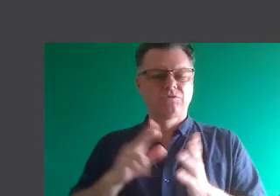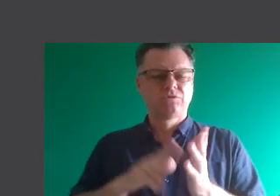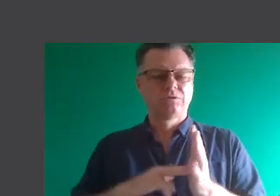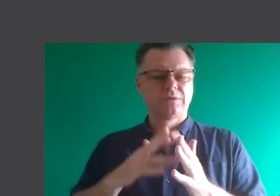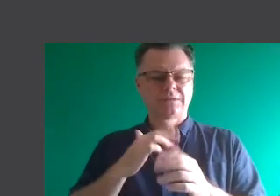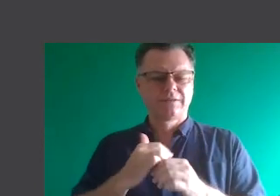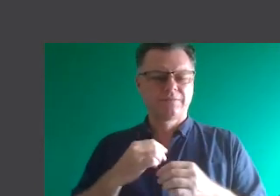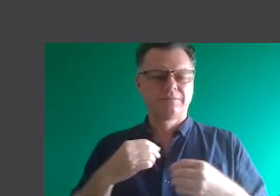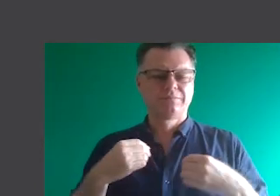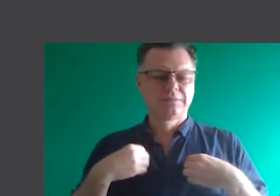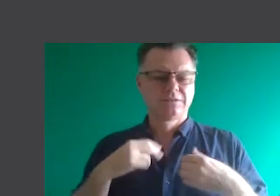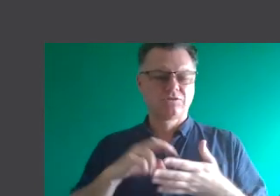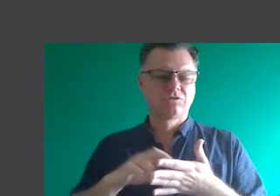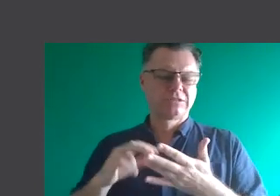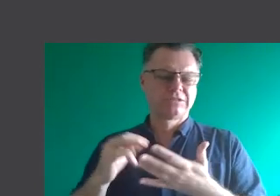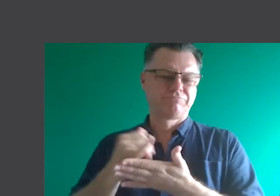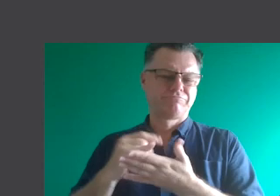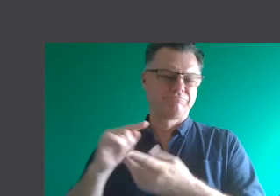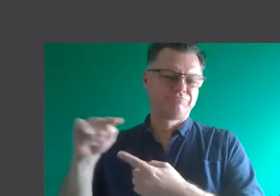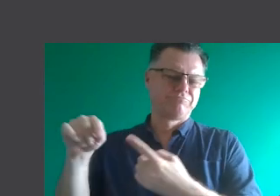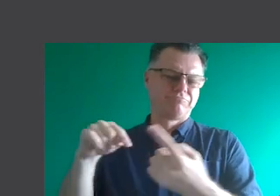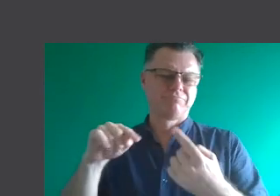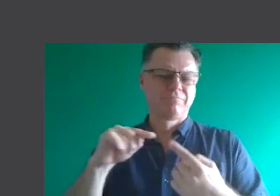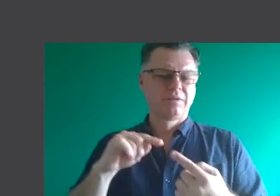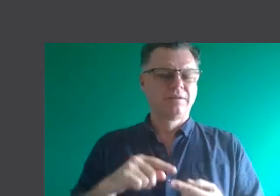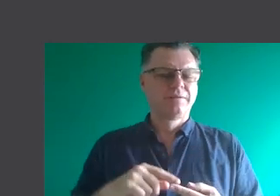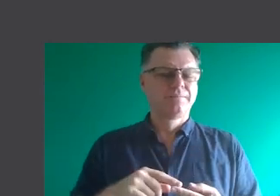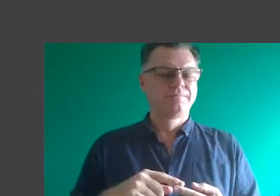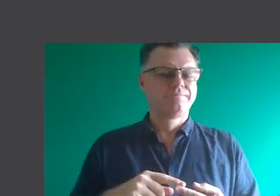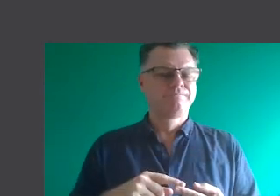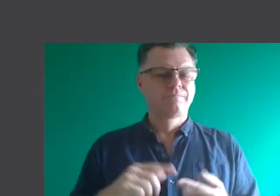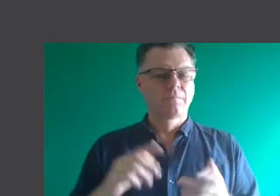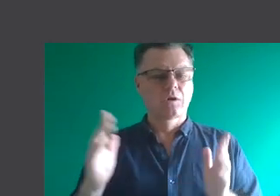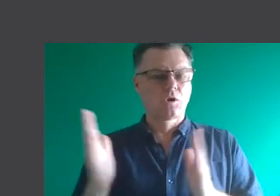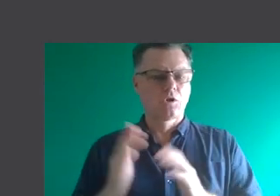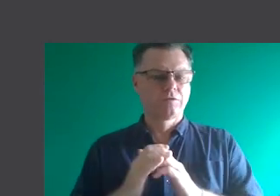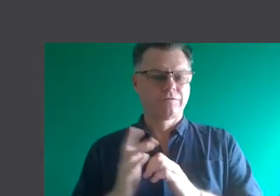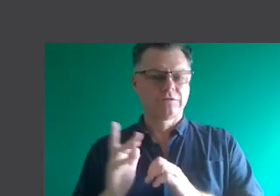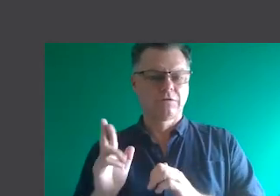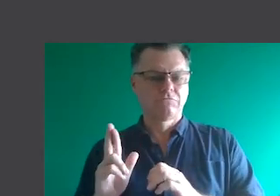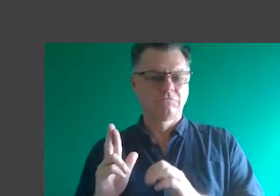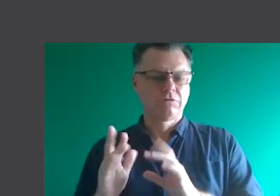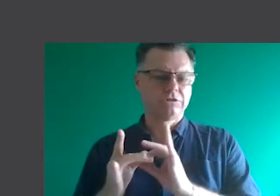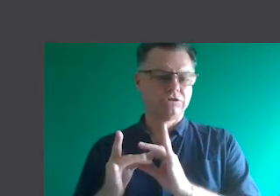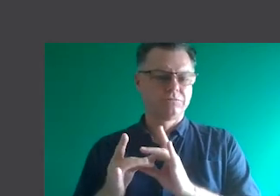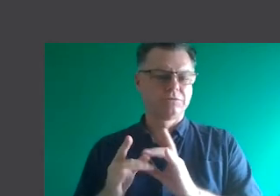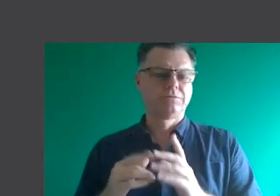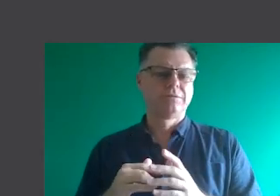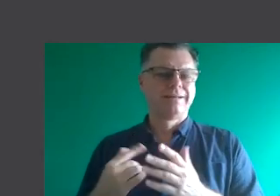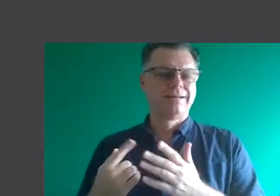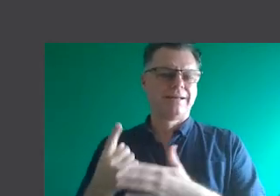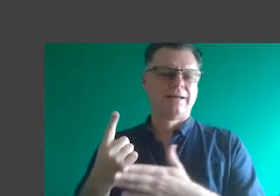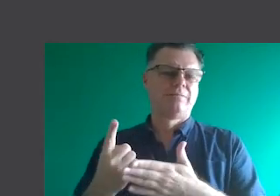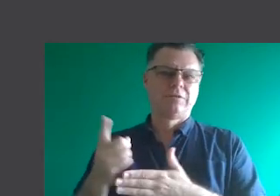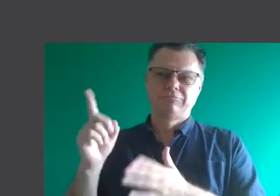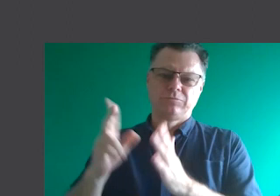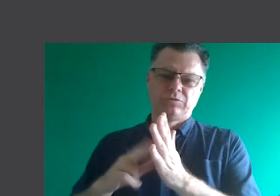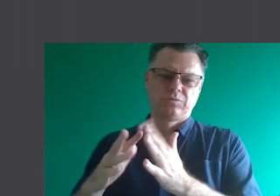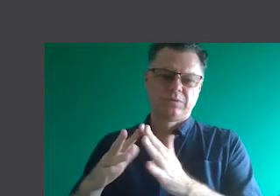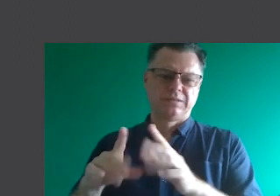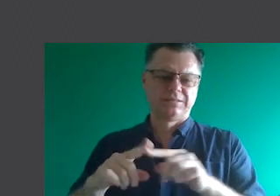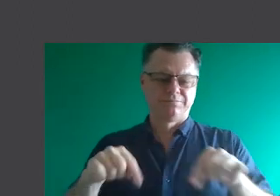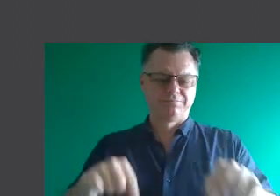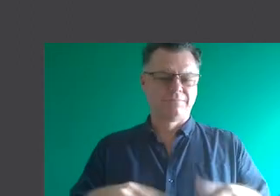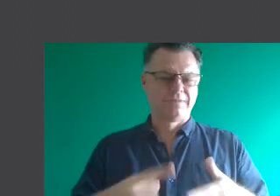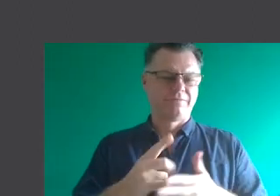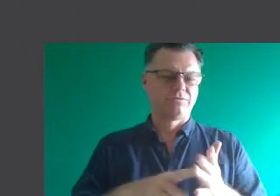and contractors. So that's something, individual behaviour like that, underclear interests, close relationships with contractors,